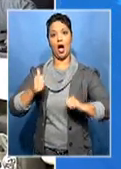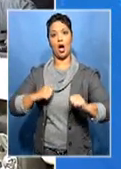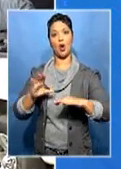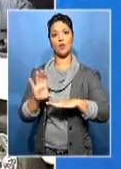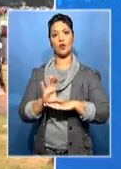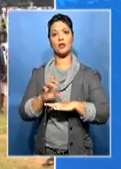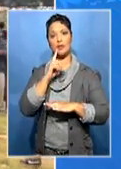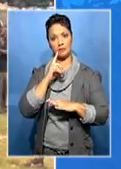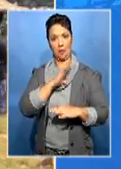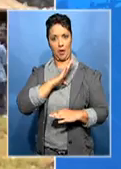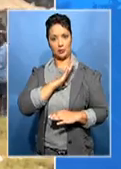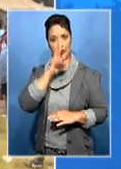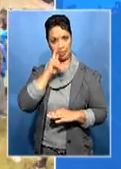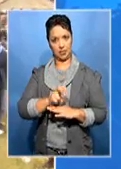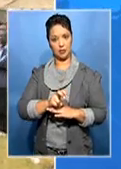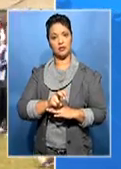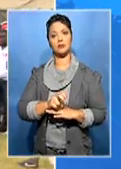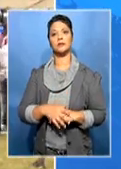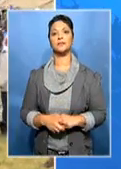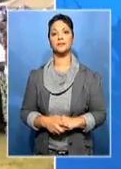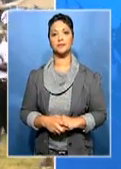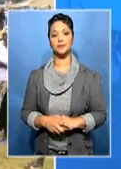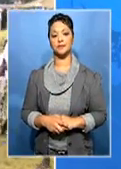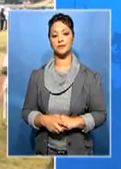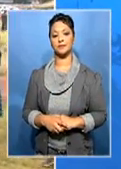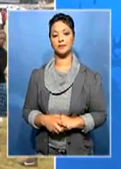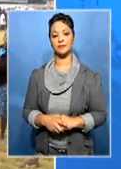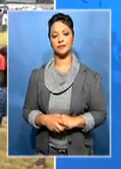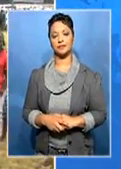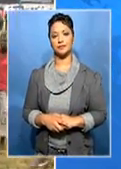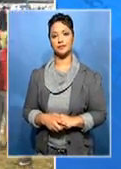military during the polls. Shingai Nyoka, SABC News, Harare, Zimbabwe.